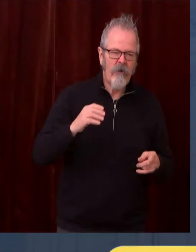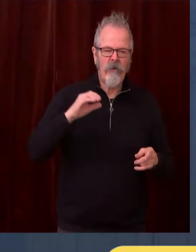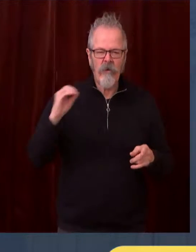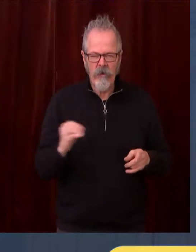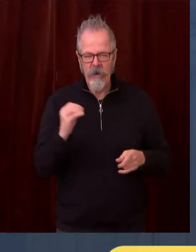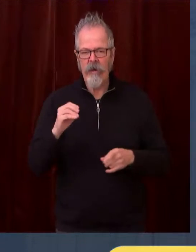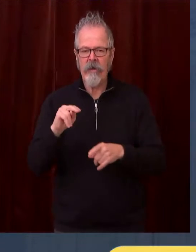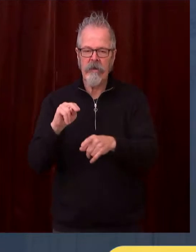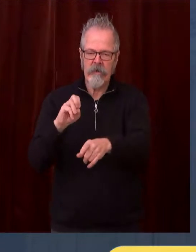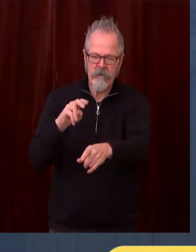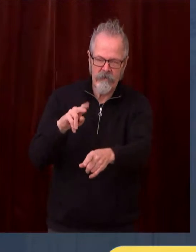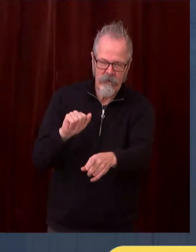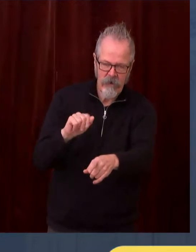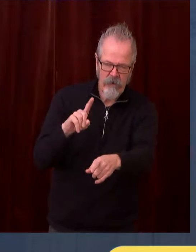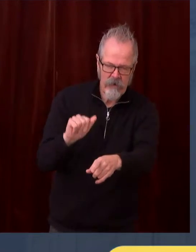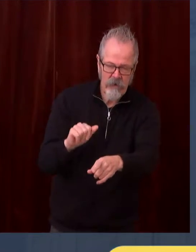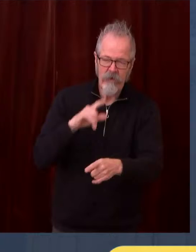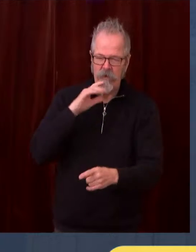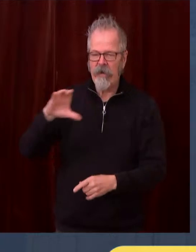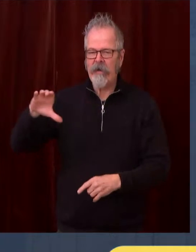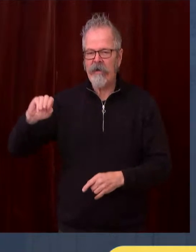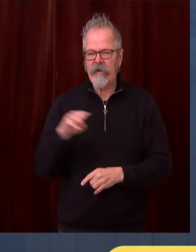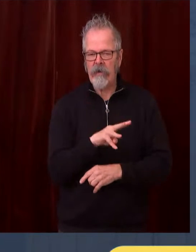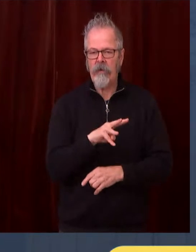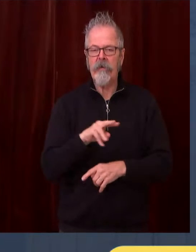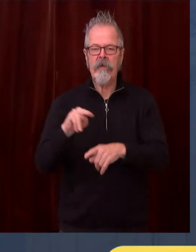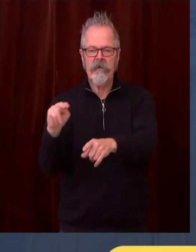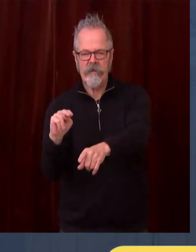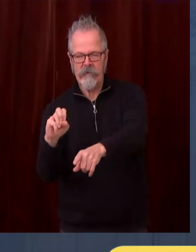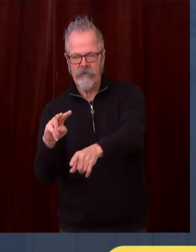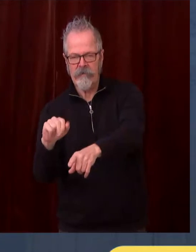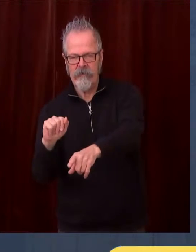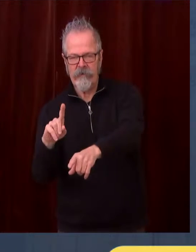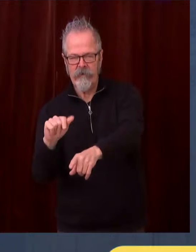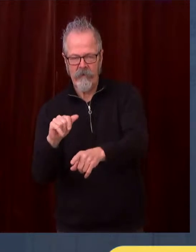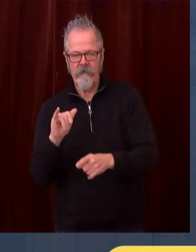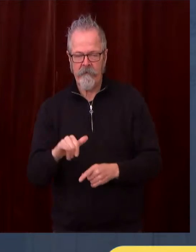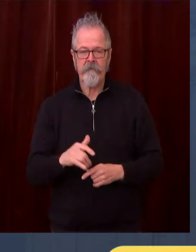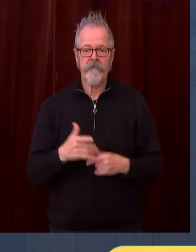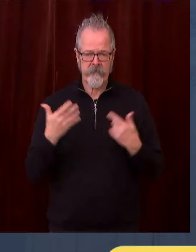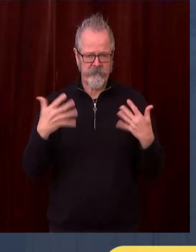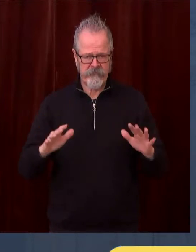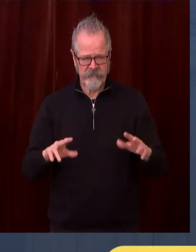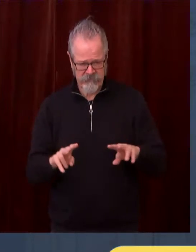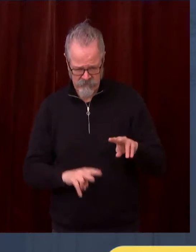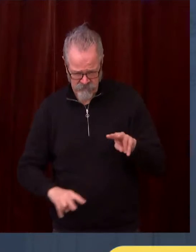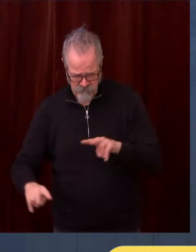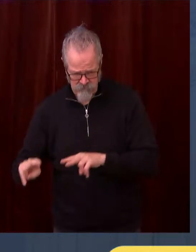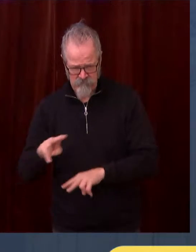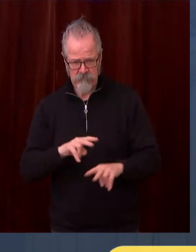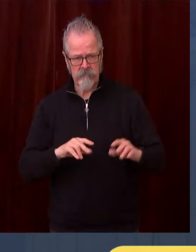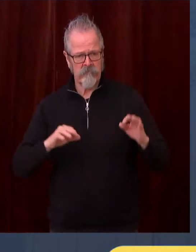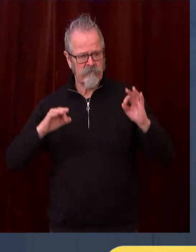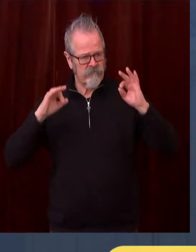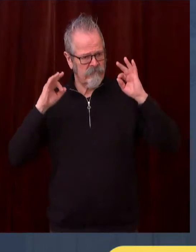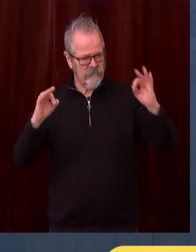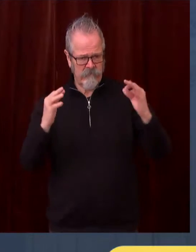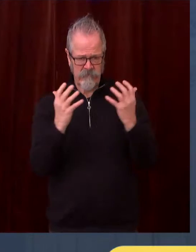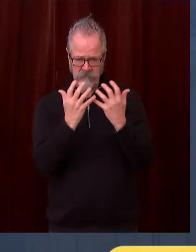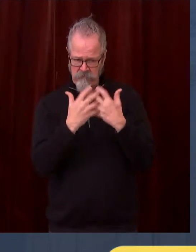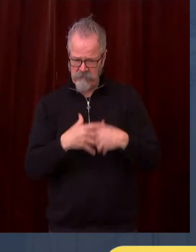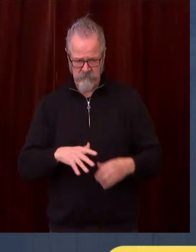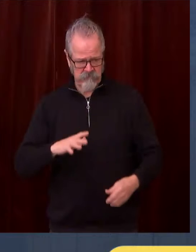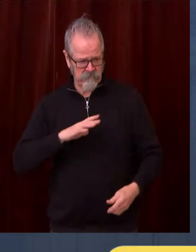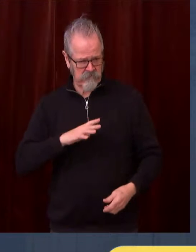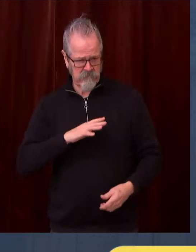the Centers for Disease Control. And we know that after months of fighting this relentless virus, we now can